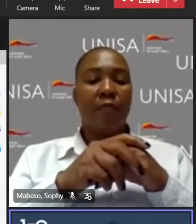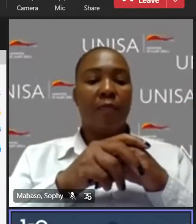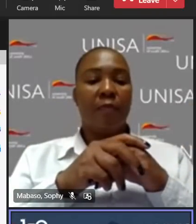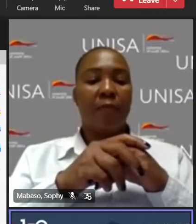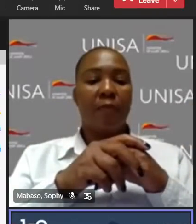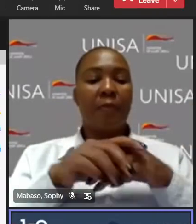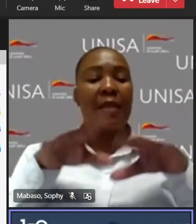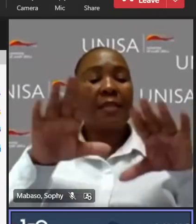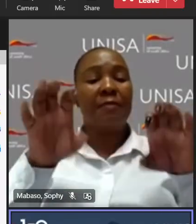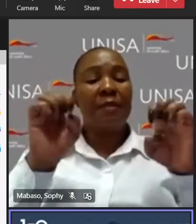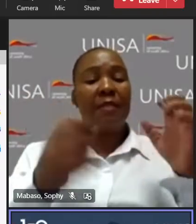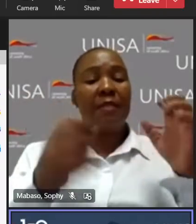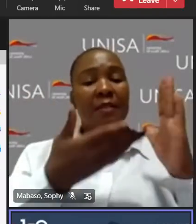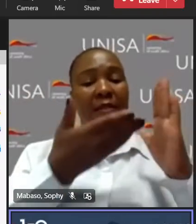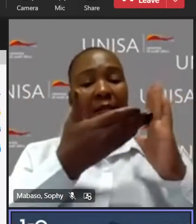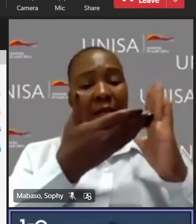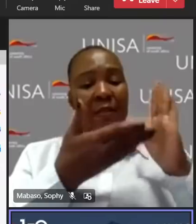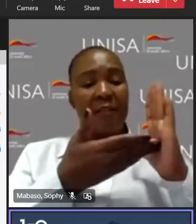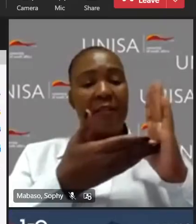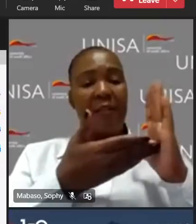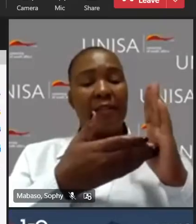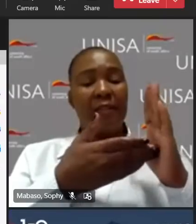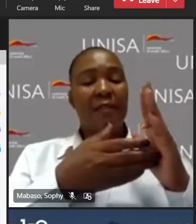examination year, exam period.